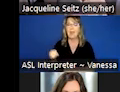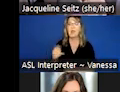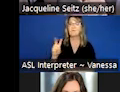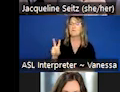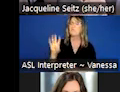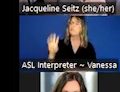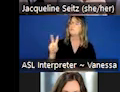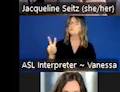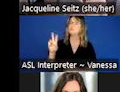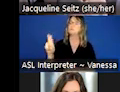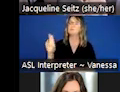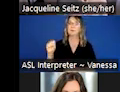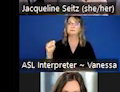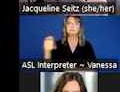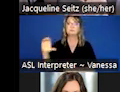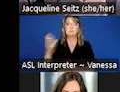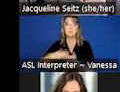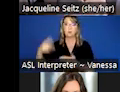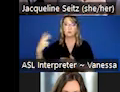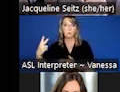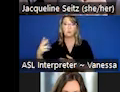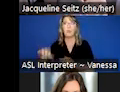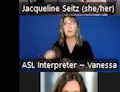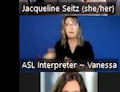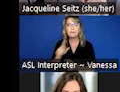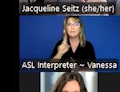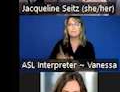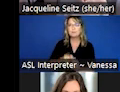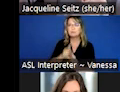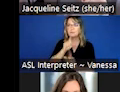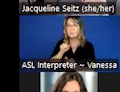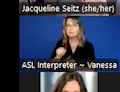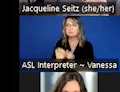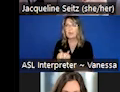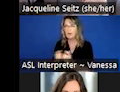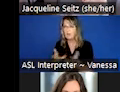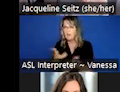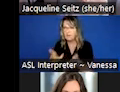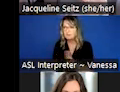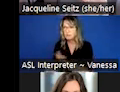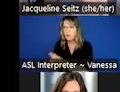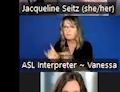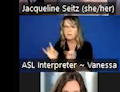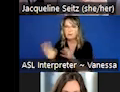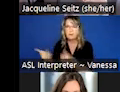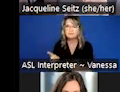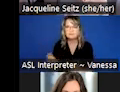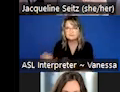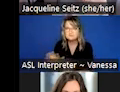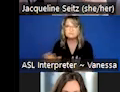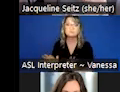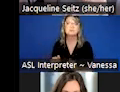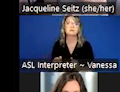apply to law enforcement and other first responders in crisis deflection. And then I'll end with the